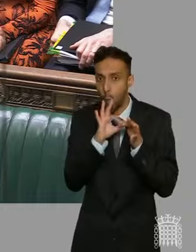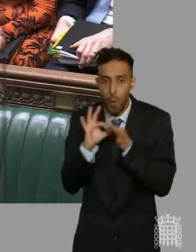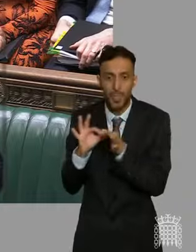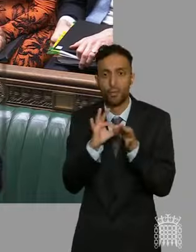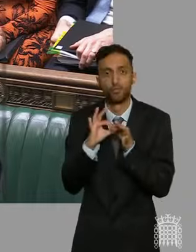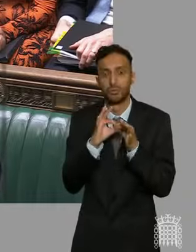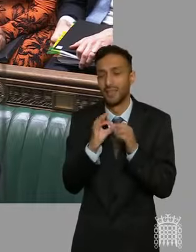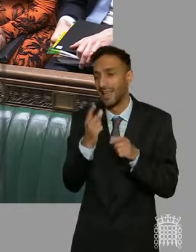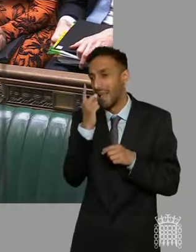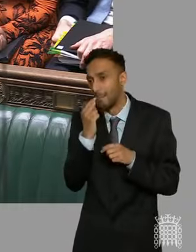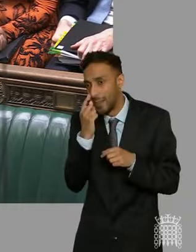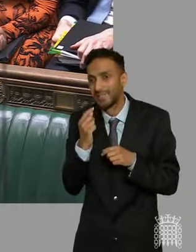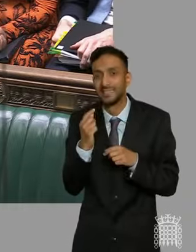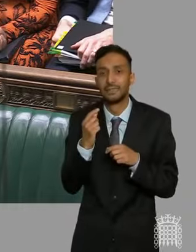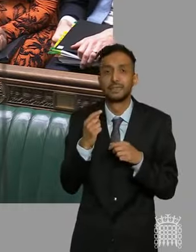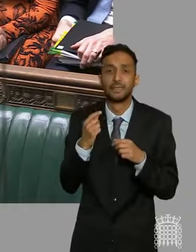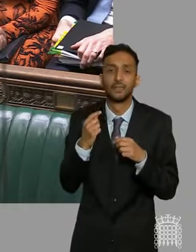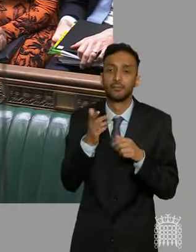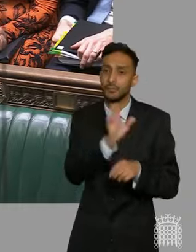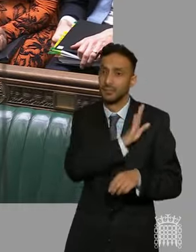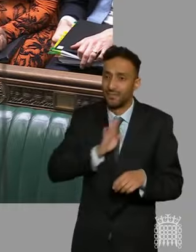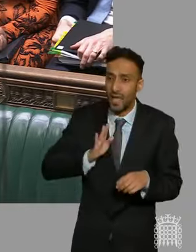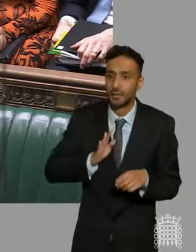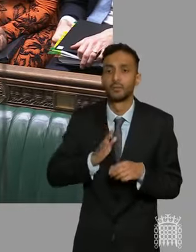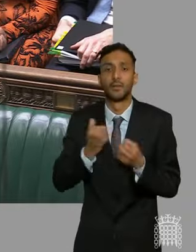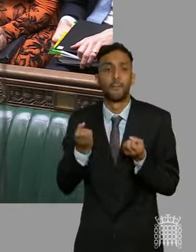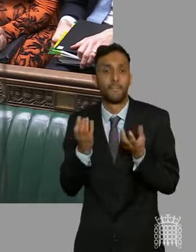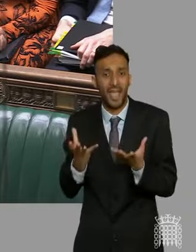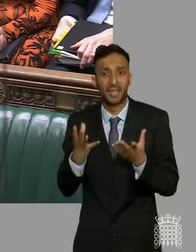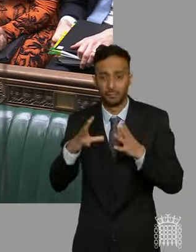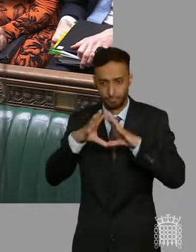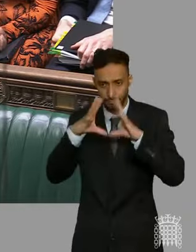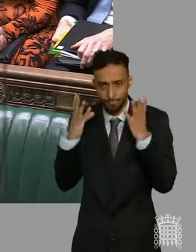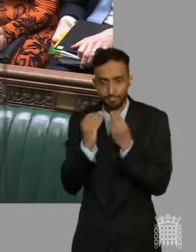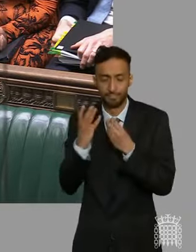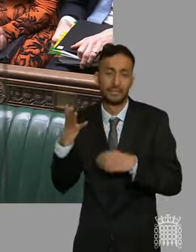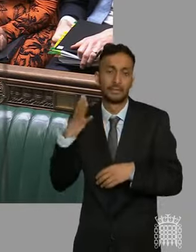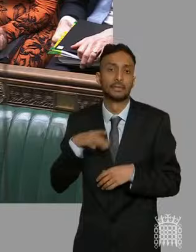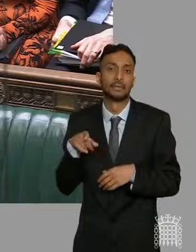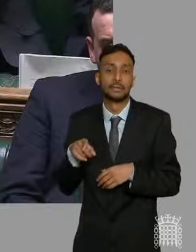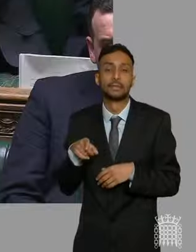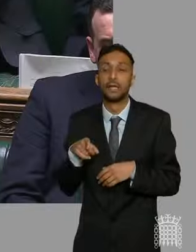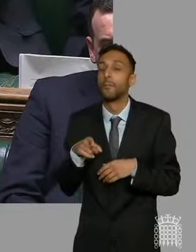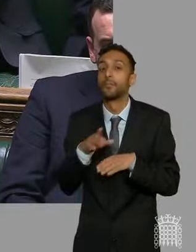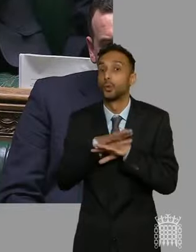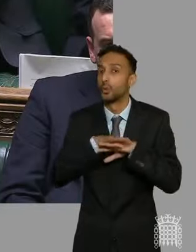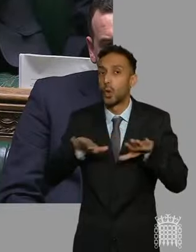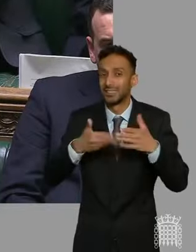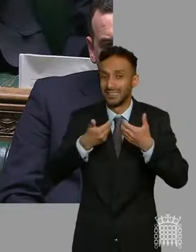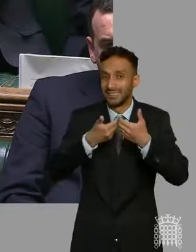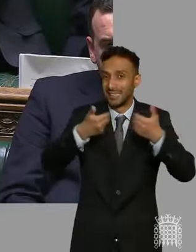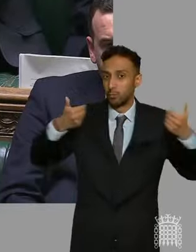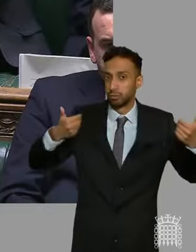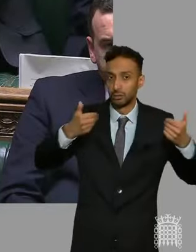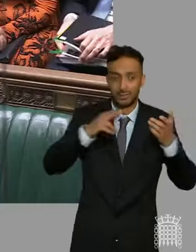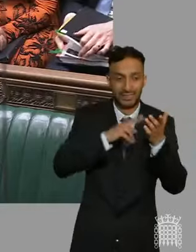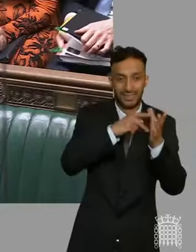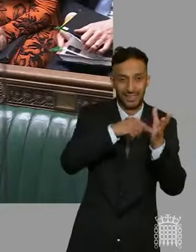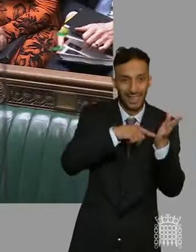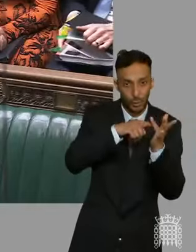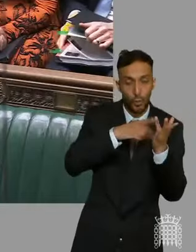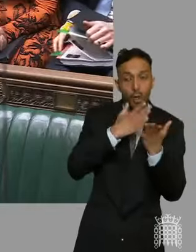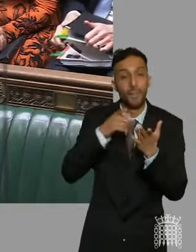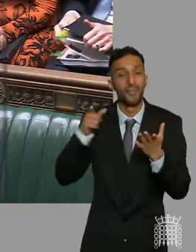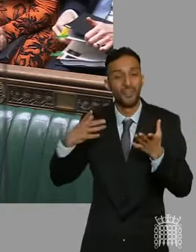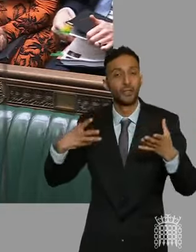spend. That must be not seen as a project separate to NATO, but part of an essential project that ensures